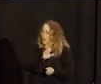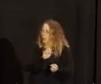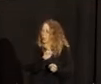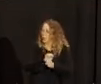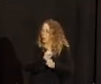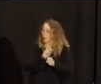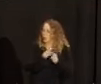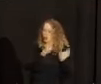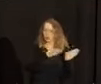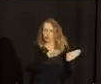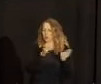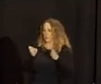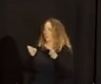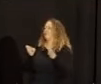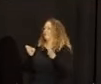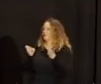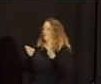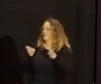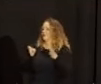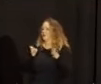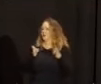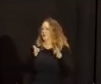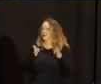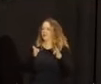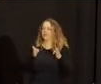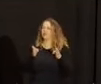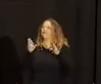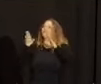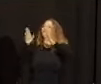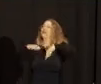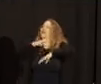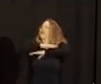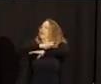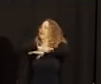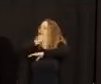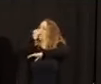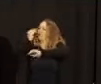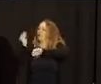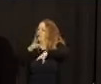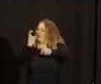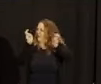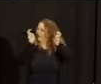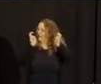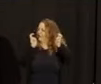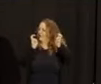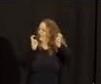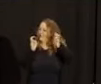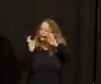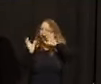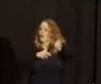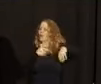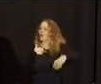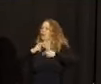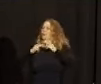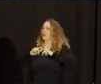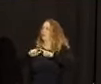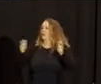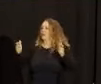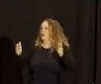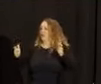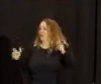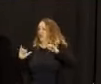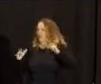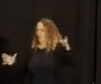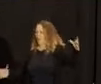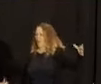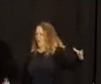shift who's at the table. You know what? Forget the table. Let's throw the table out and turn it into kindling, and let's build something bigger at this point,